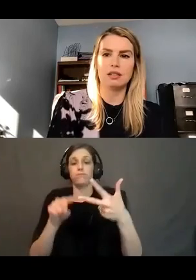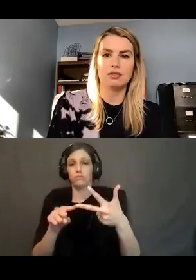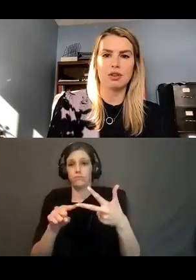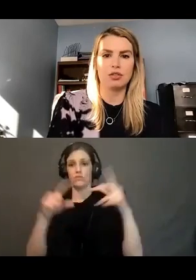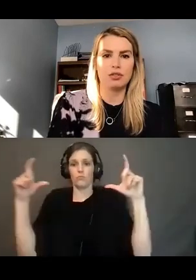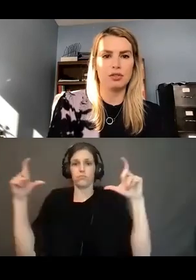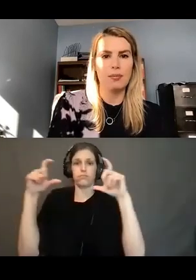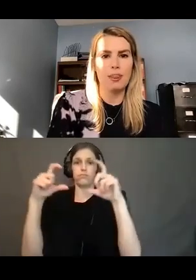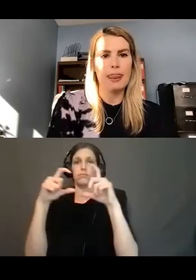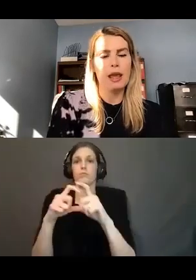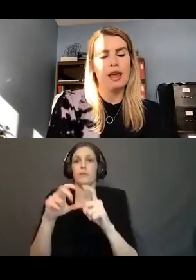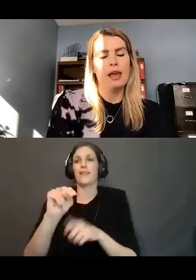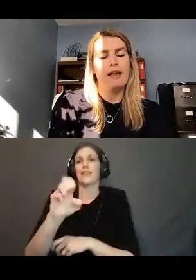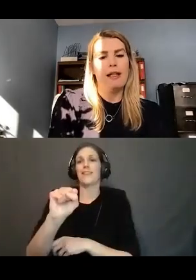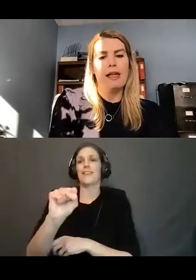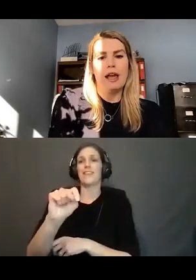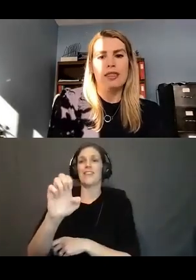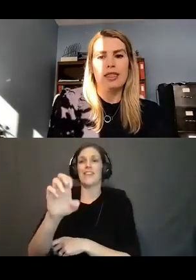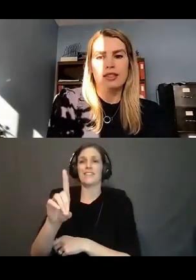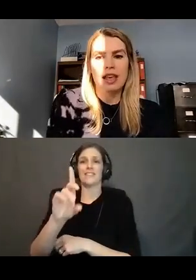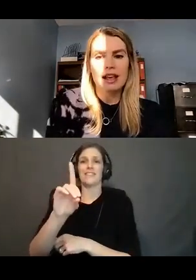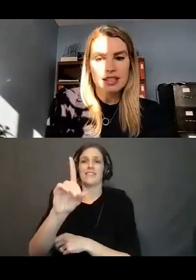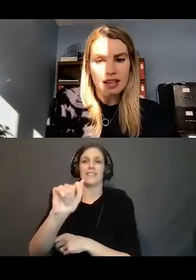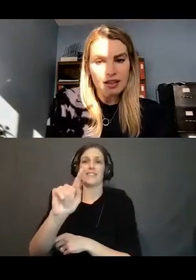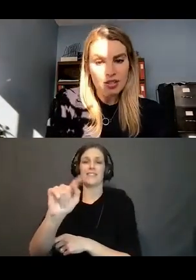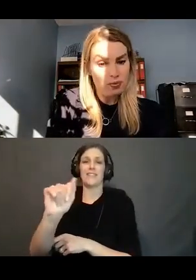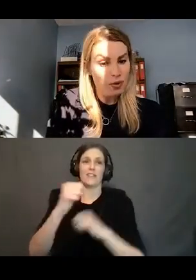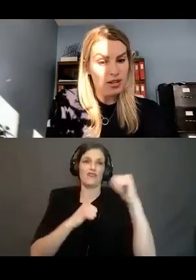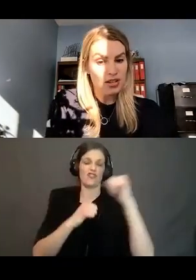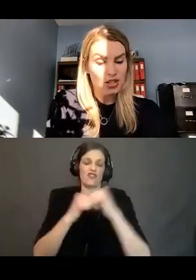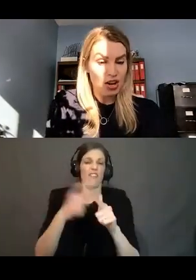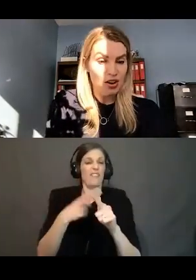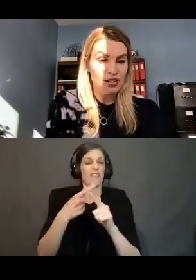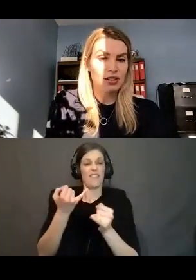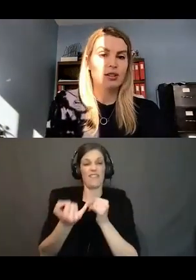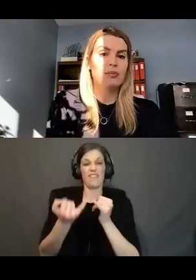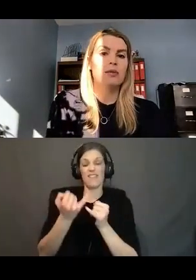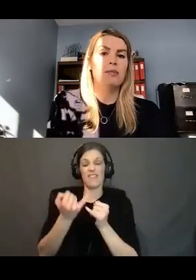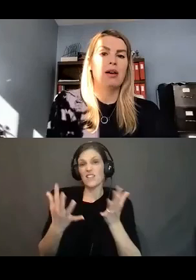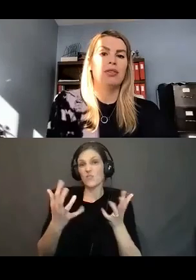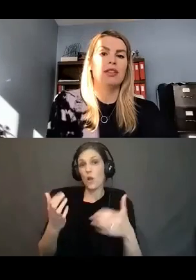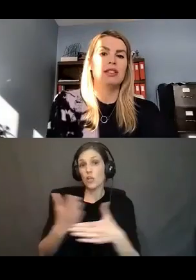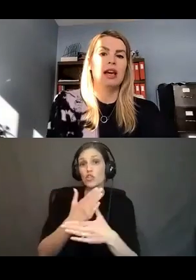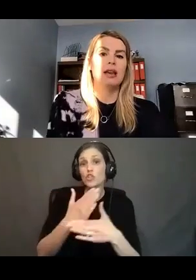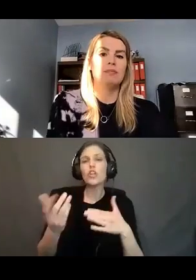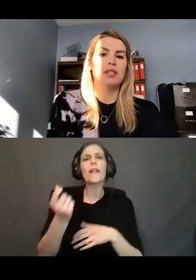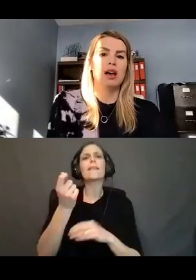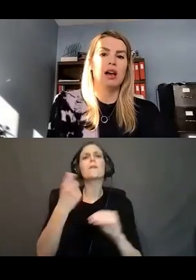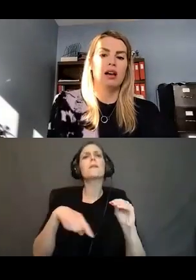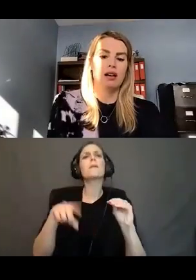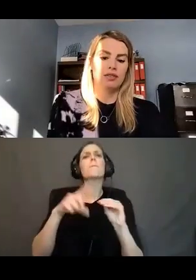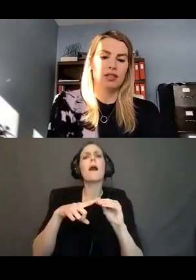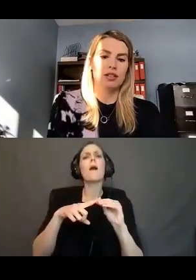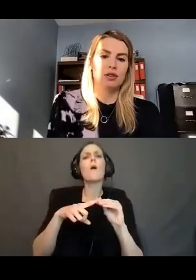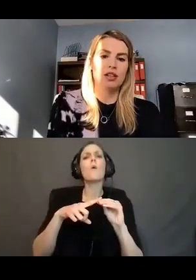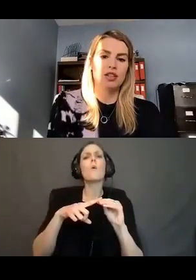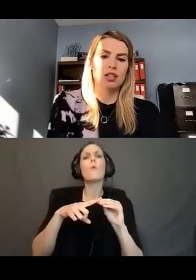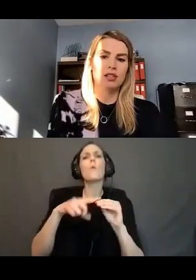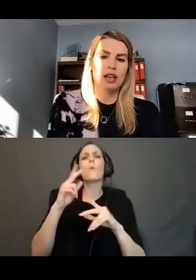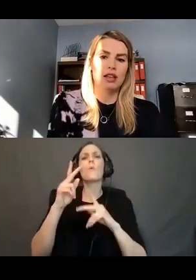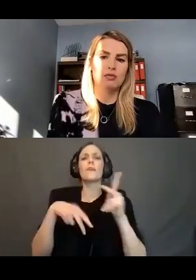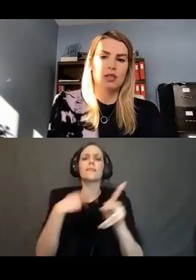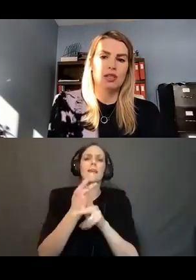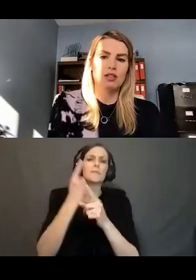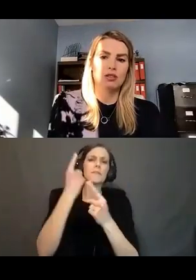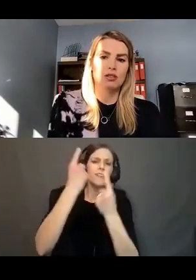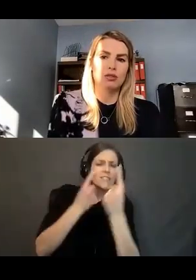data structures. And then the last thing I just want to share is a little bit about the types of considerations